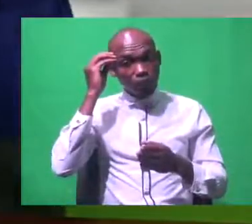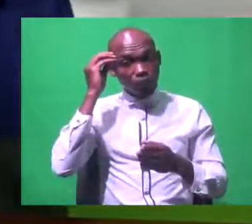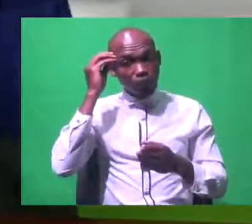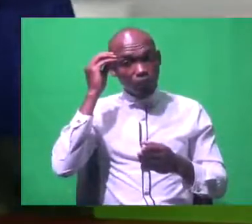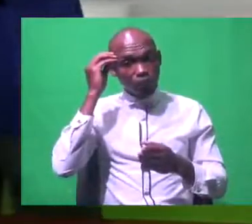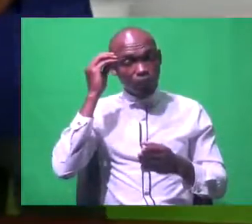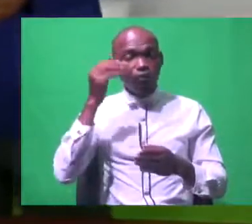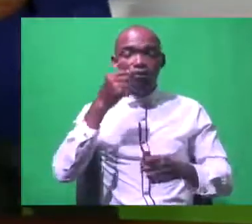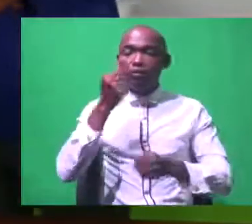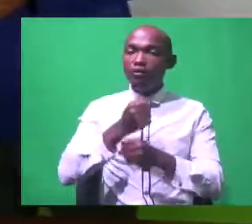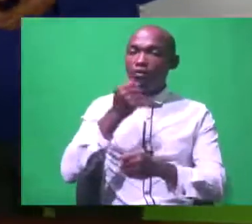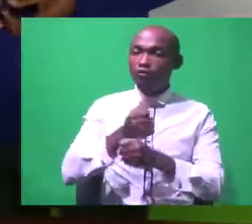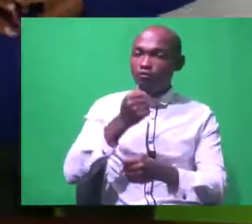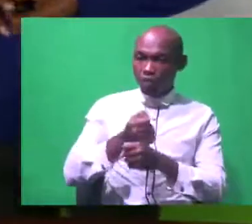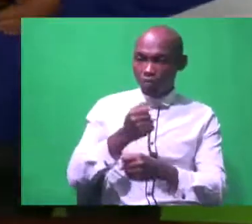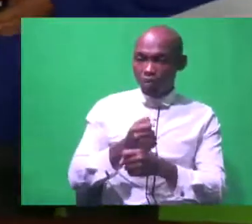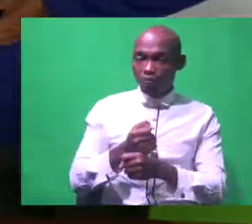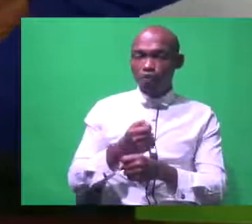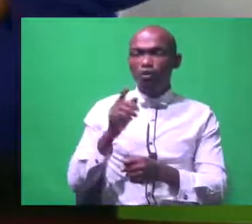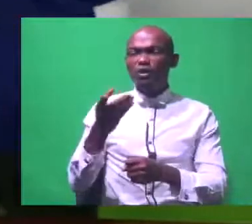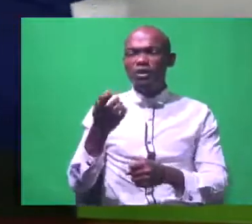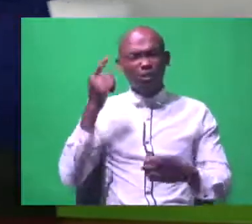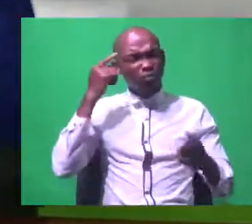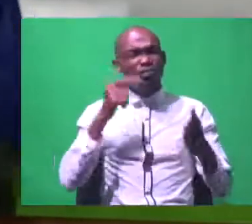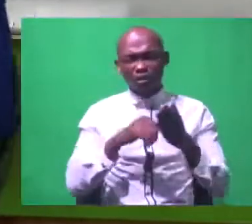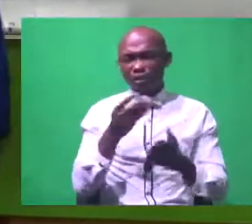or object of labor?